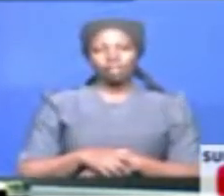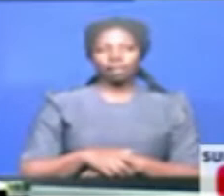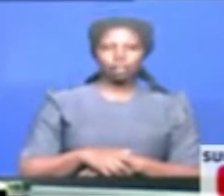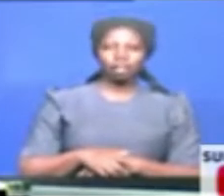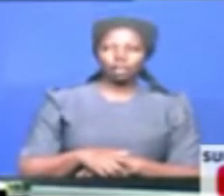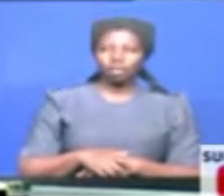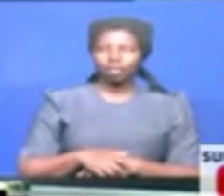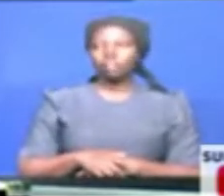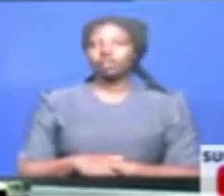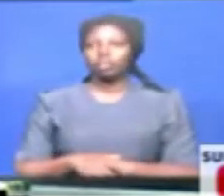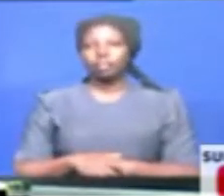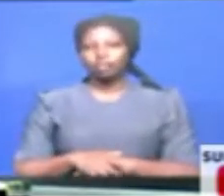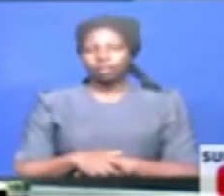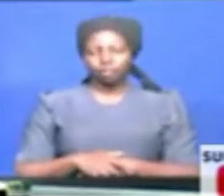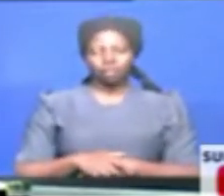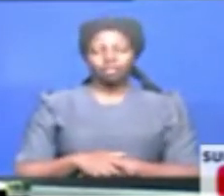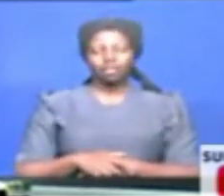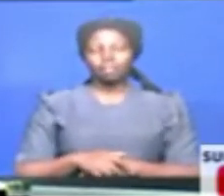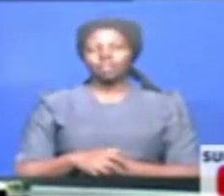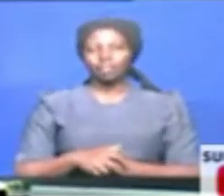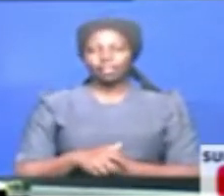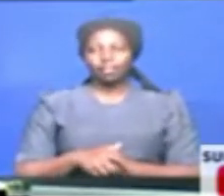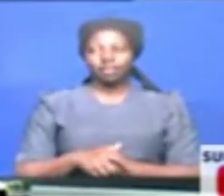then it can spoil the election end of the day.